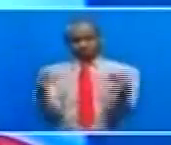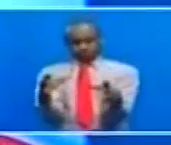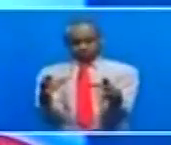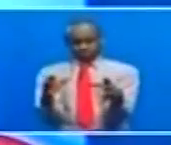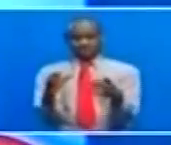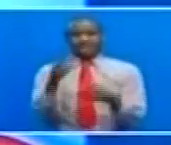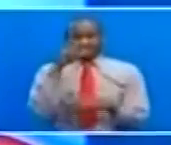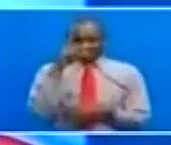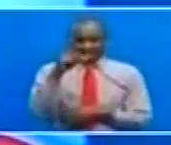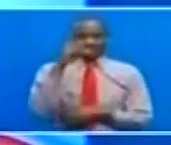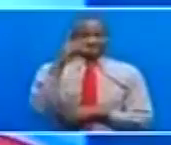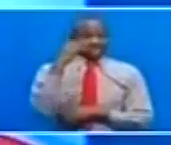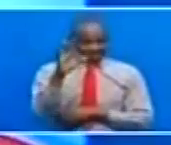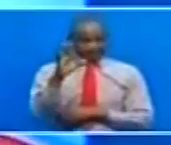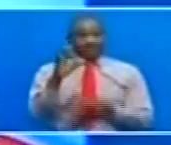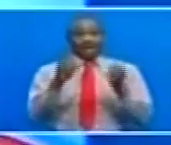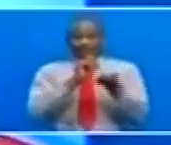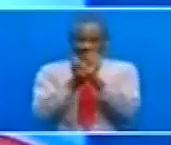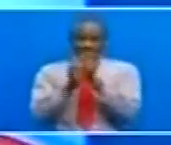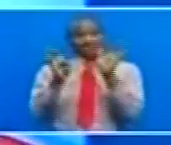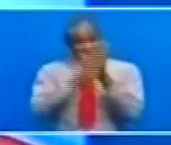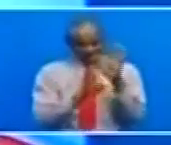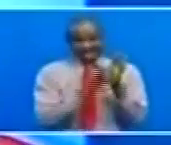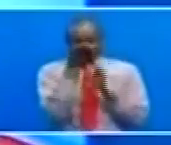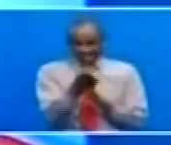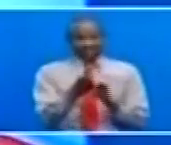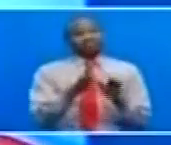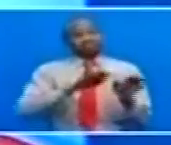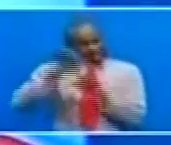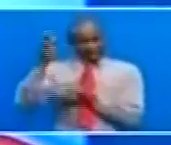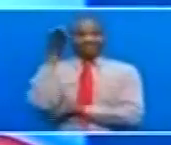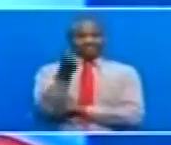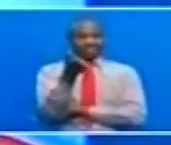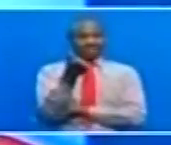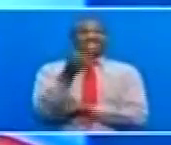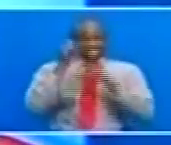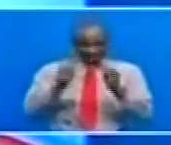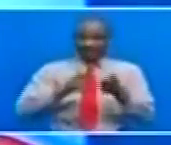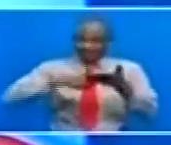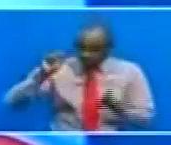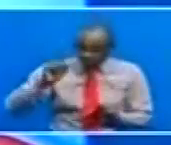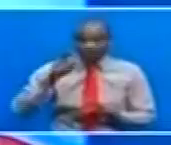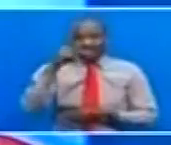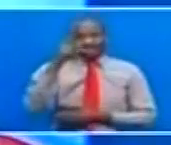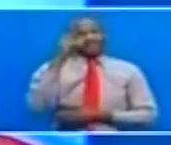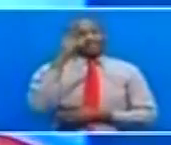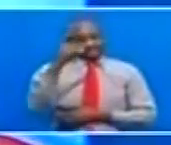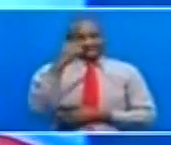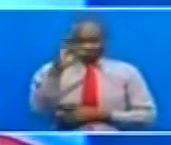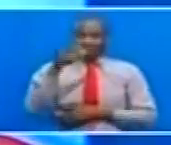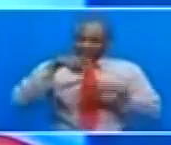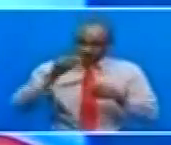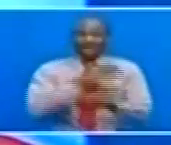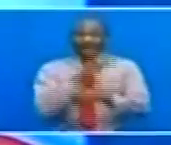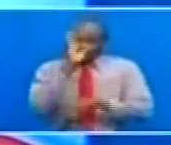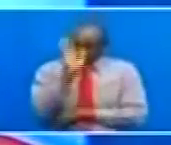Kenya Defense Forces Amendment Bill is currently before the National Assembly. Should it pass, then the KDF will acquire sweeping